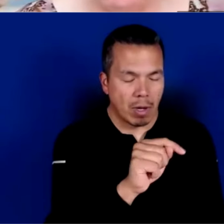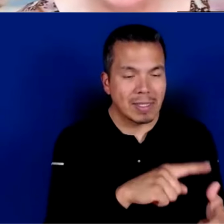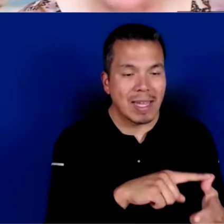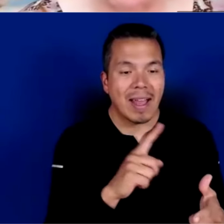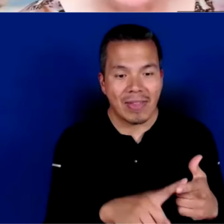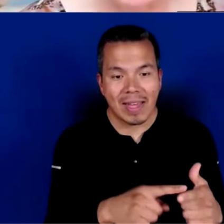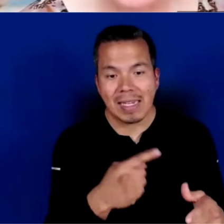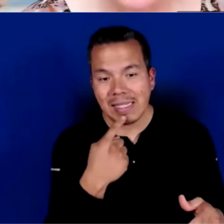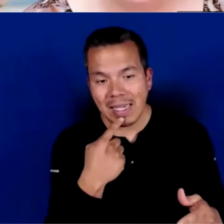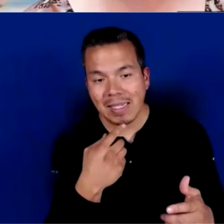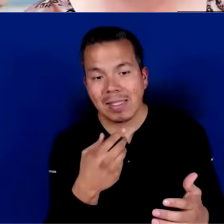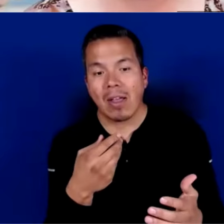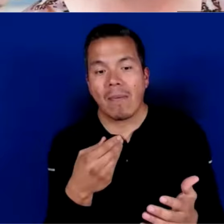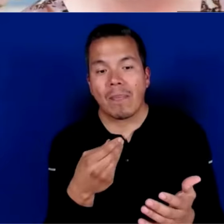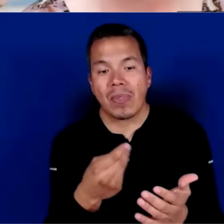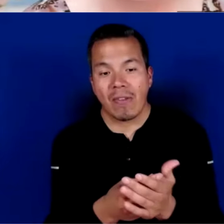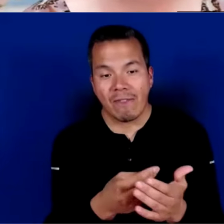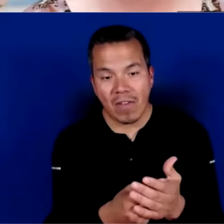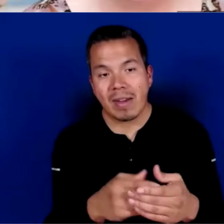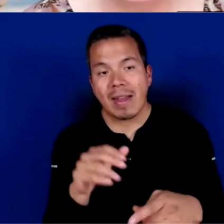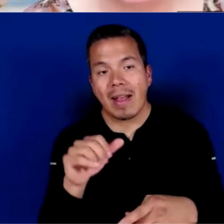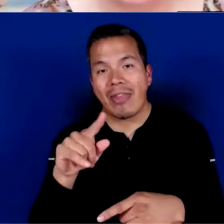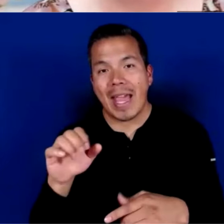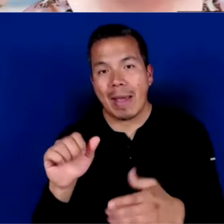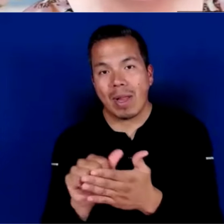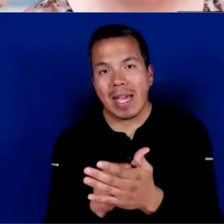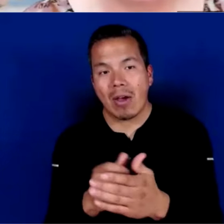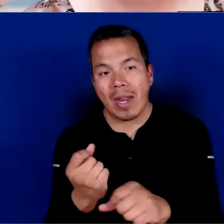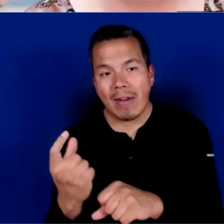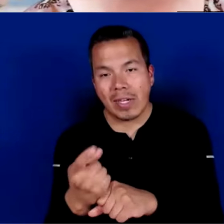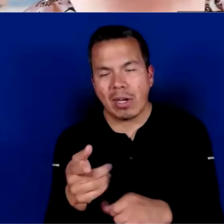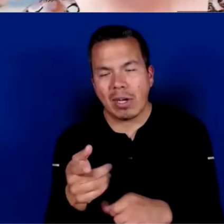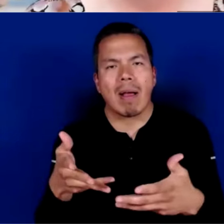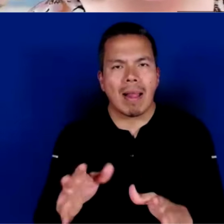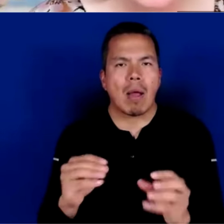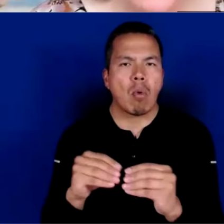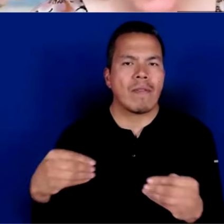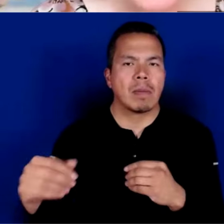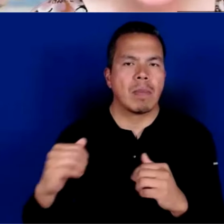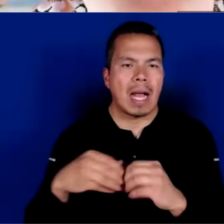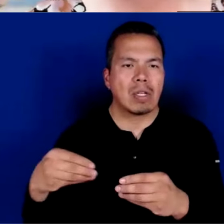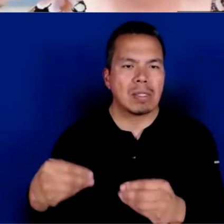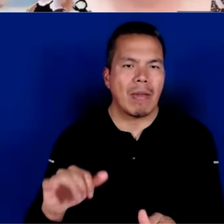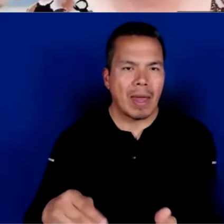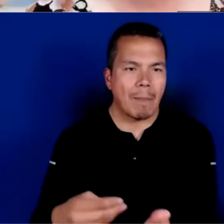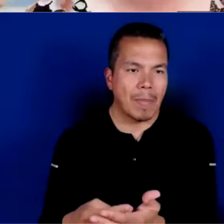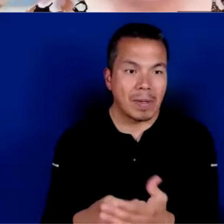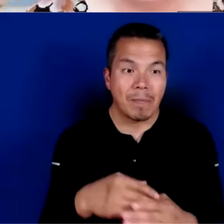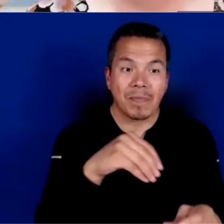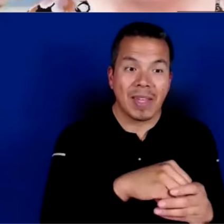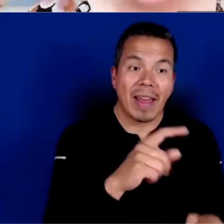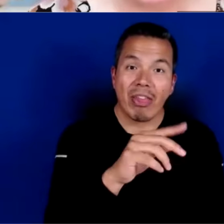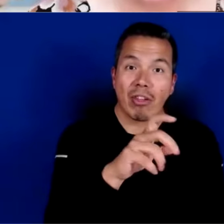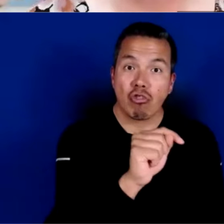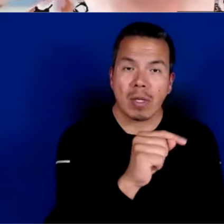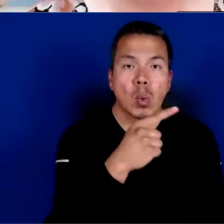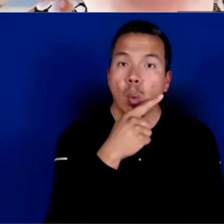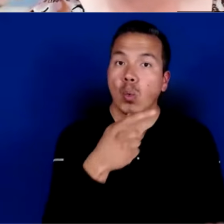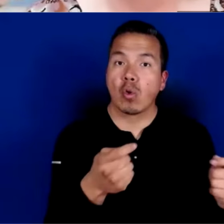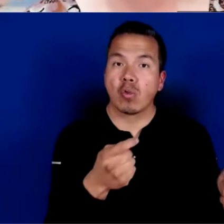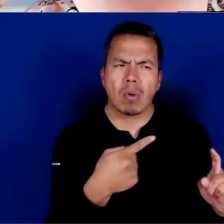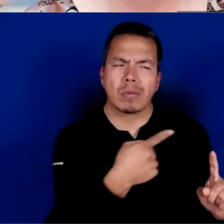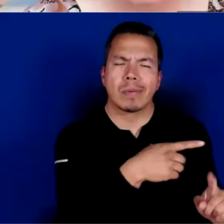the ABLE account each year so that I have more flexibility in how I spend that money. When it's in the trust, my trustee controls how much I get